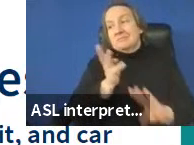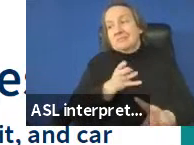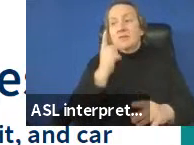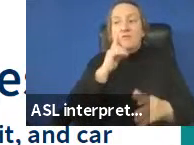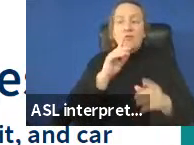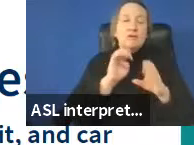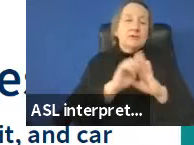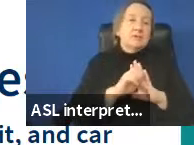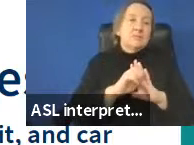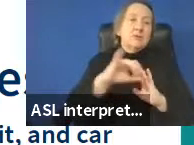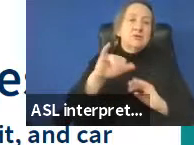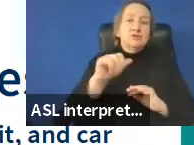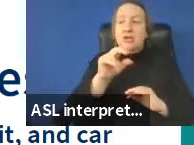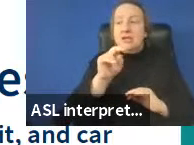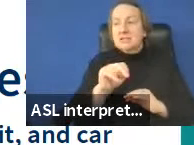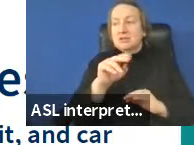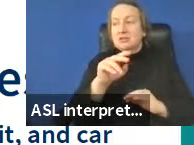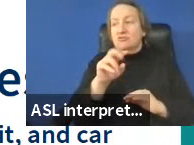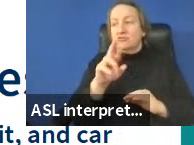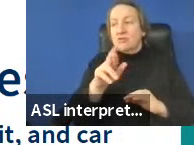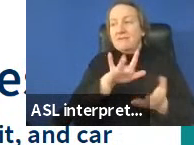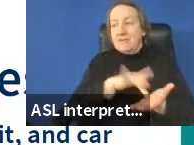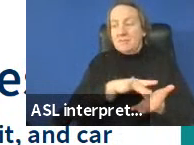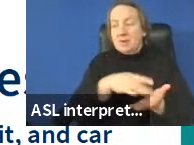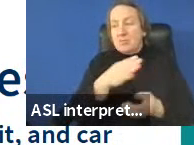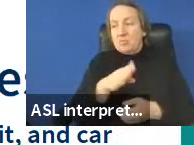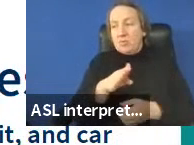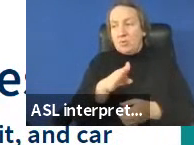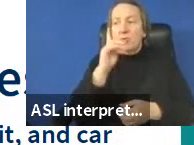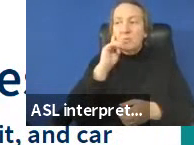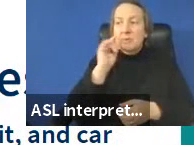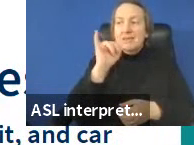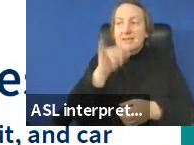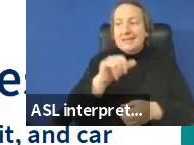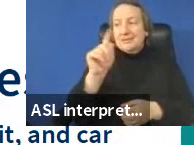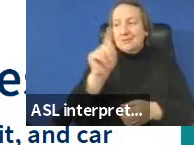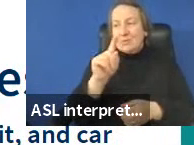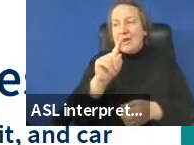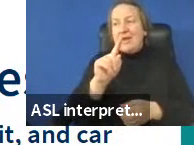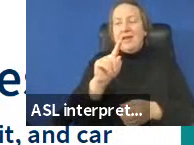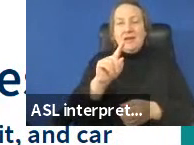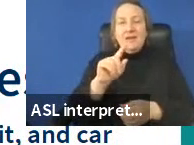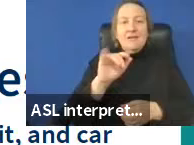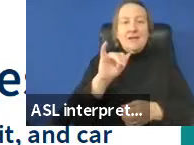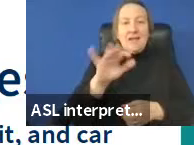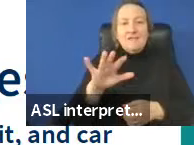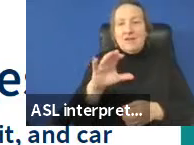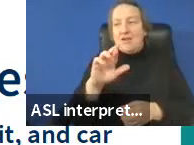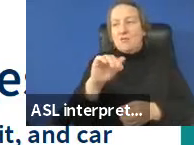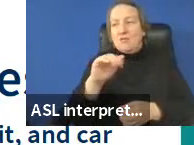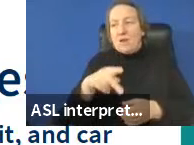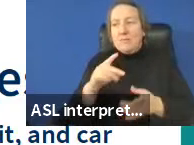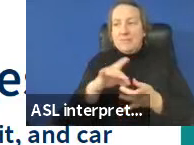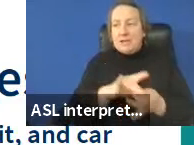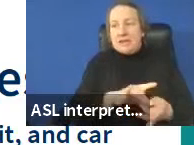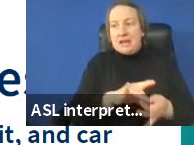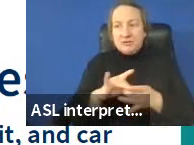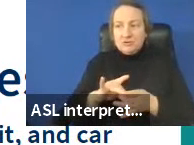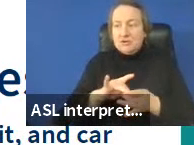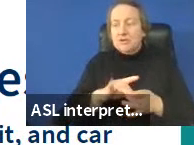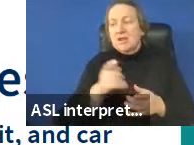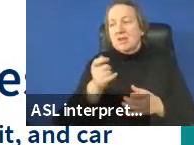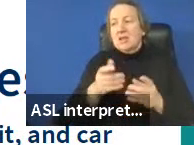Jansen Drive in the middle one is blue because that's where the interchange ramps are connecting to. So it'd be a little bit